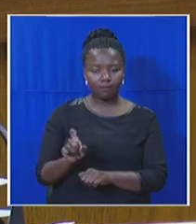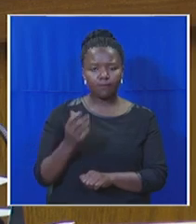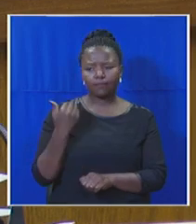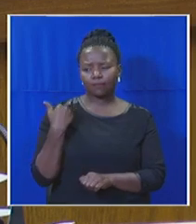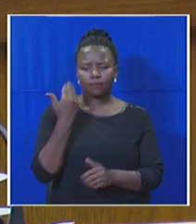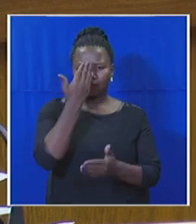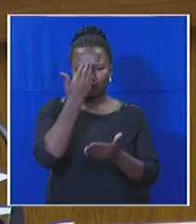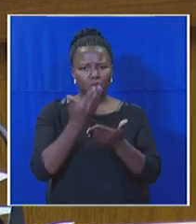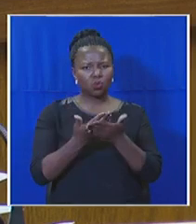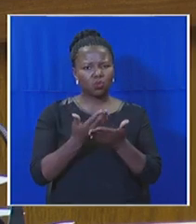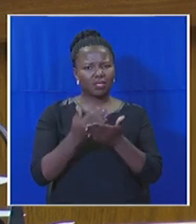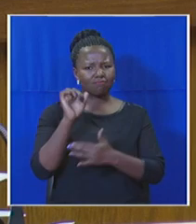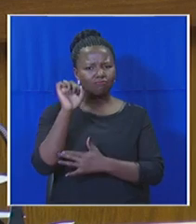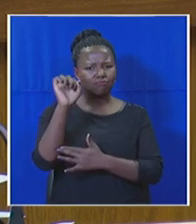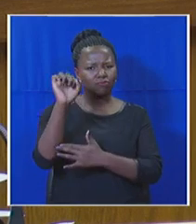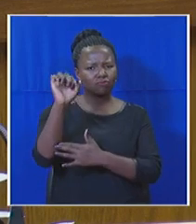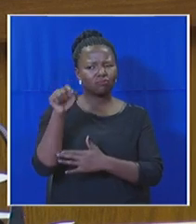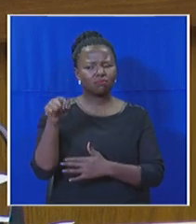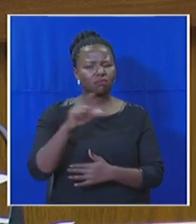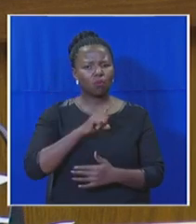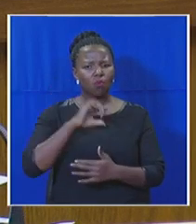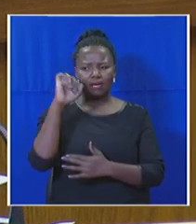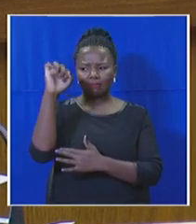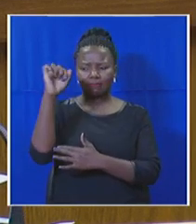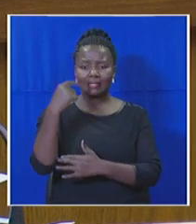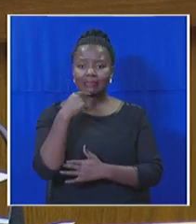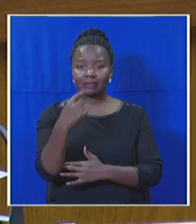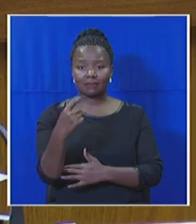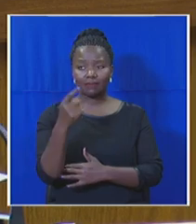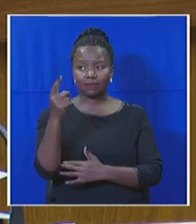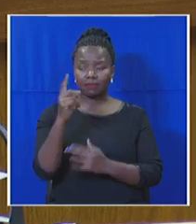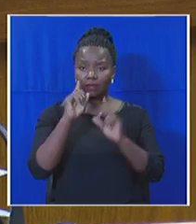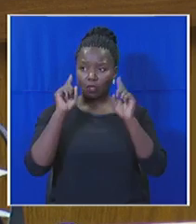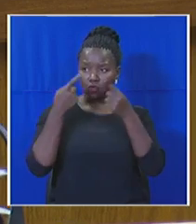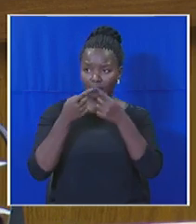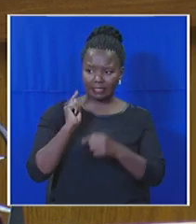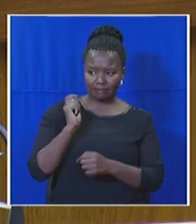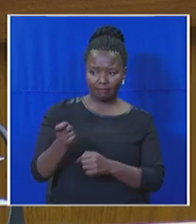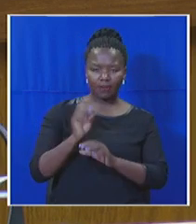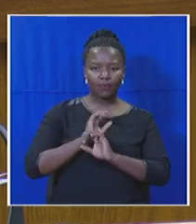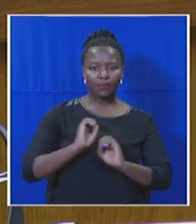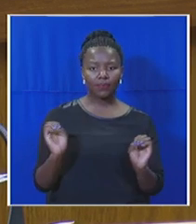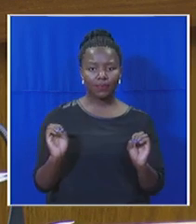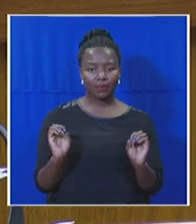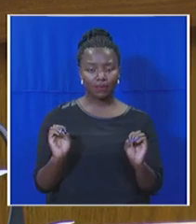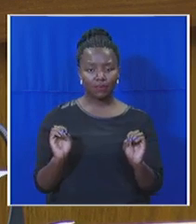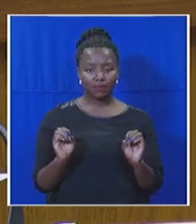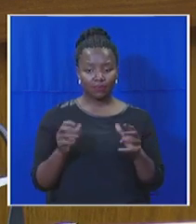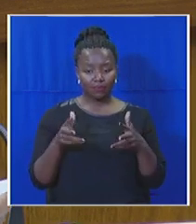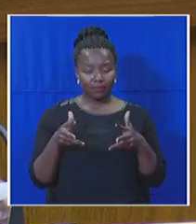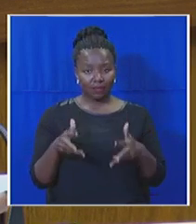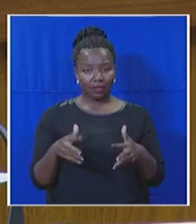protests over the increase of fees at universities brought the issue into